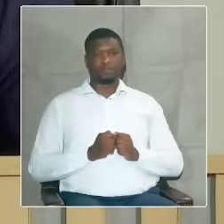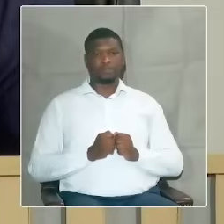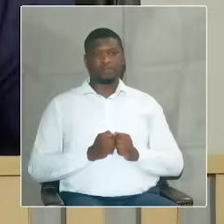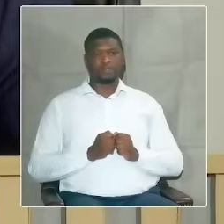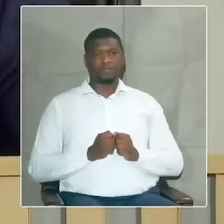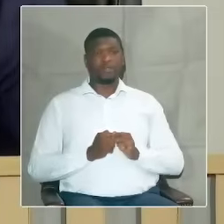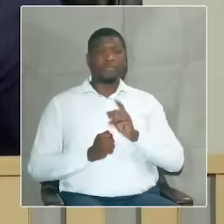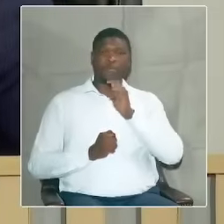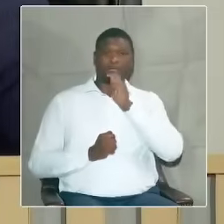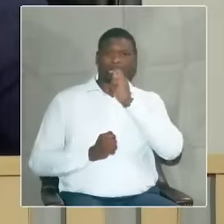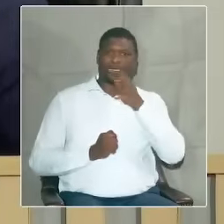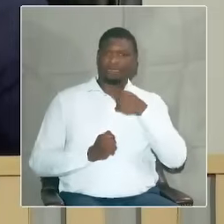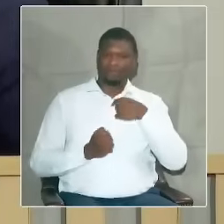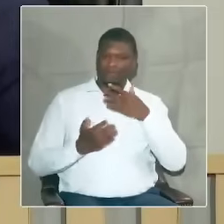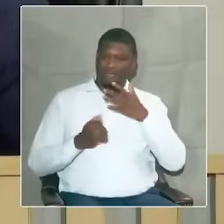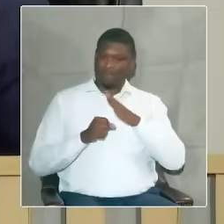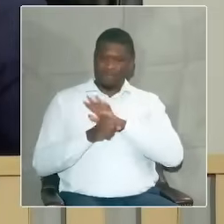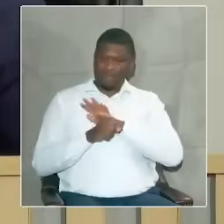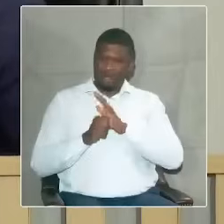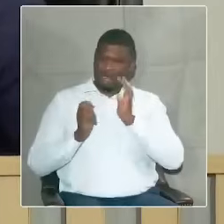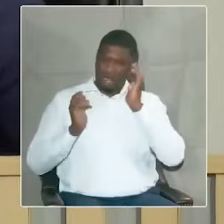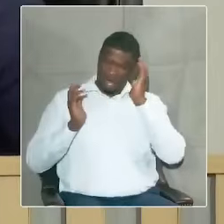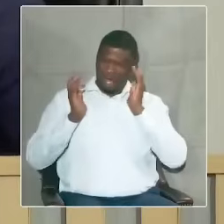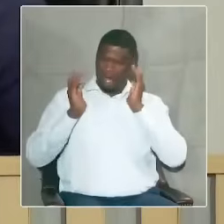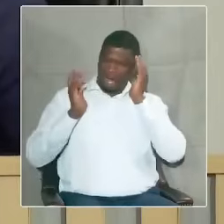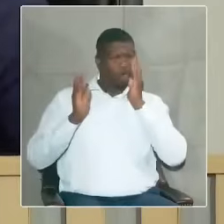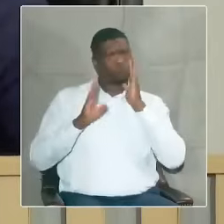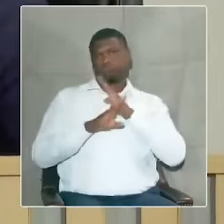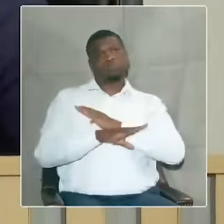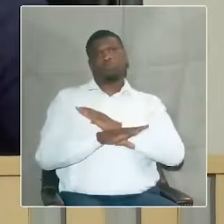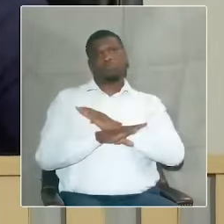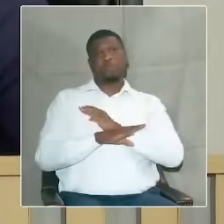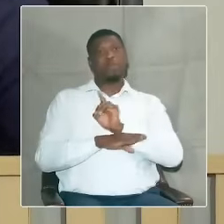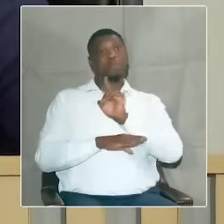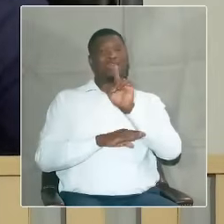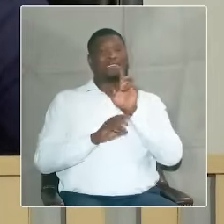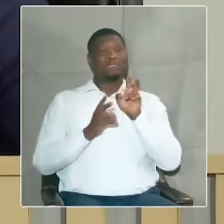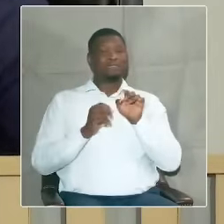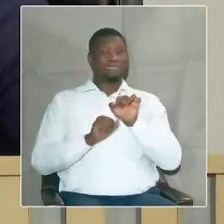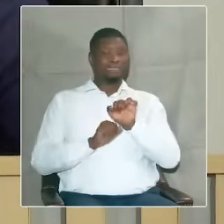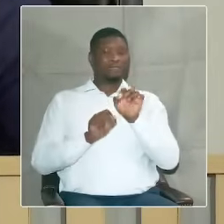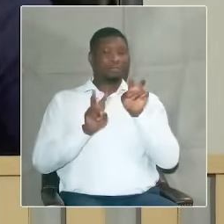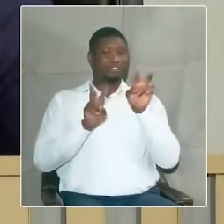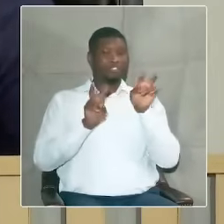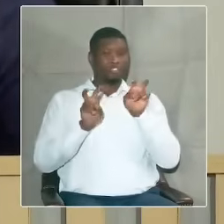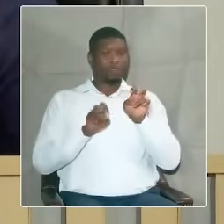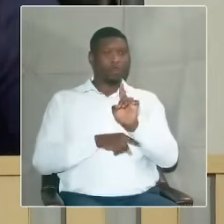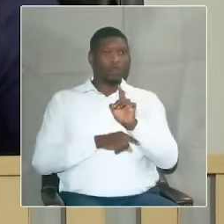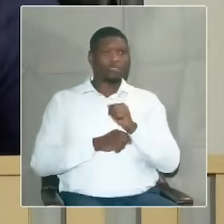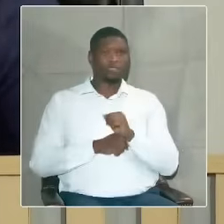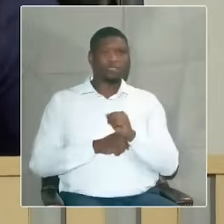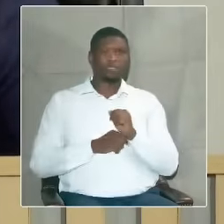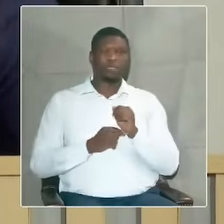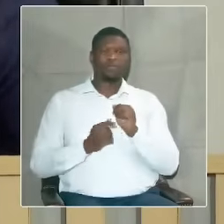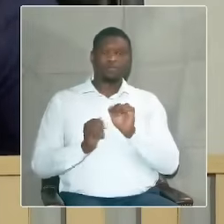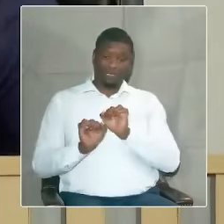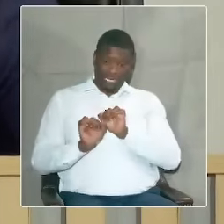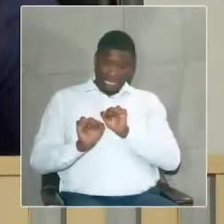consider the whole letter, but the issue there will be who should do